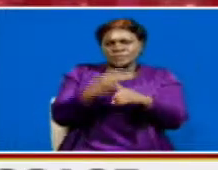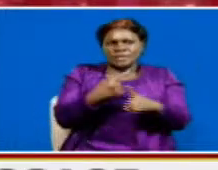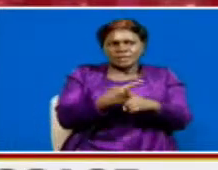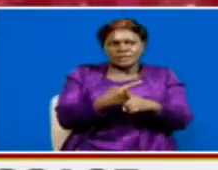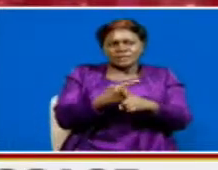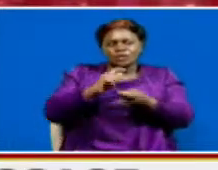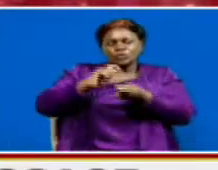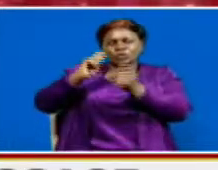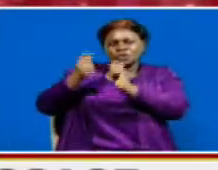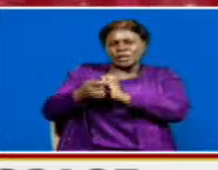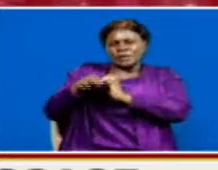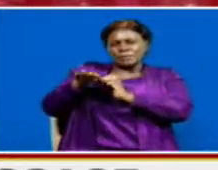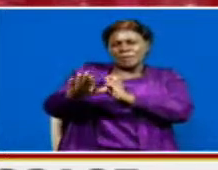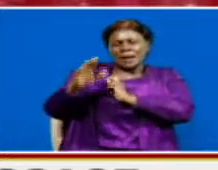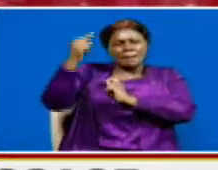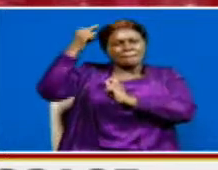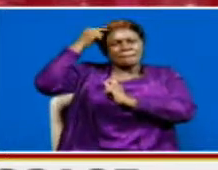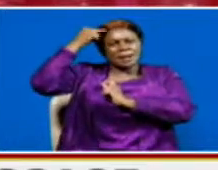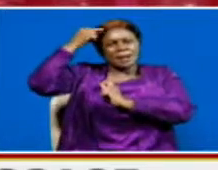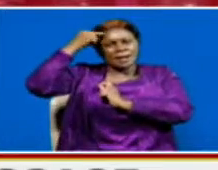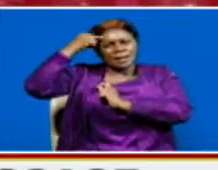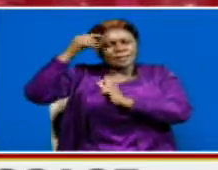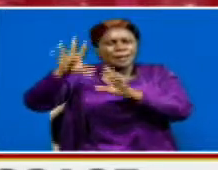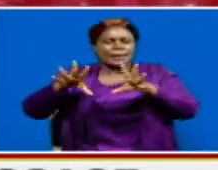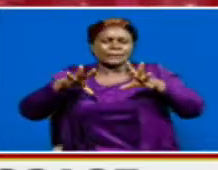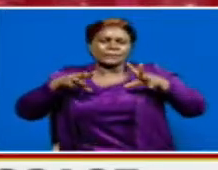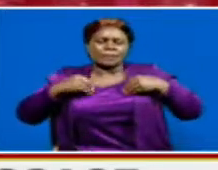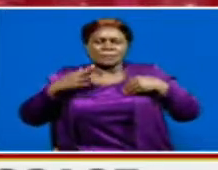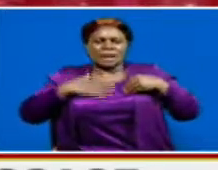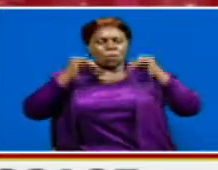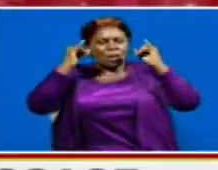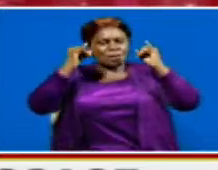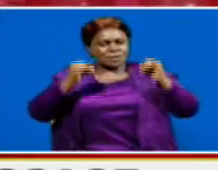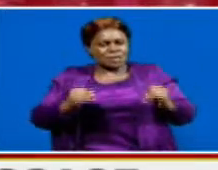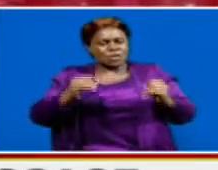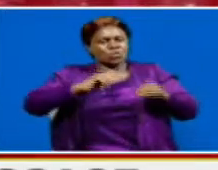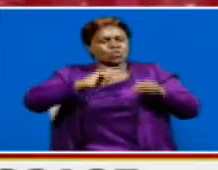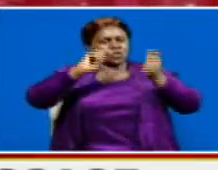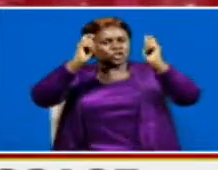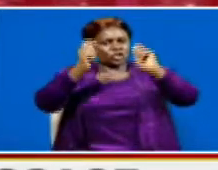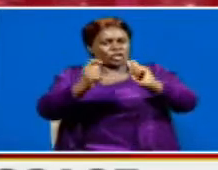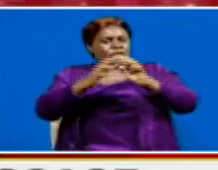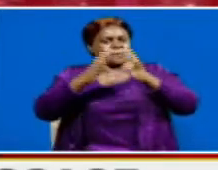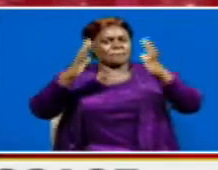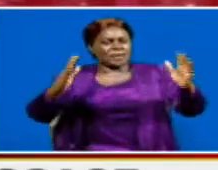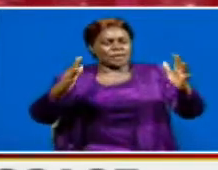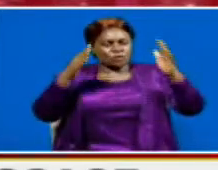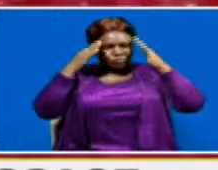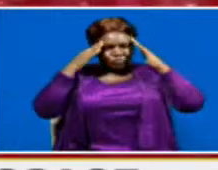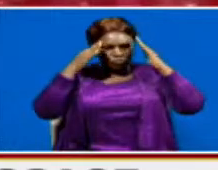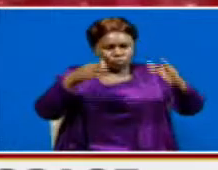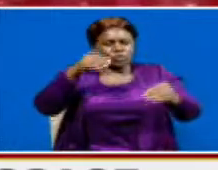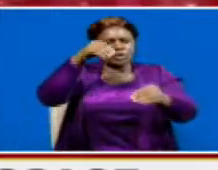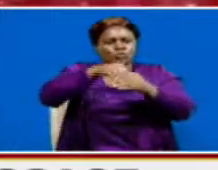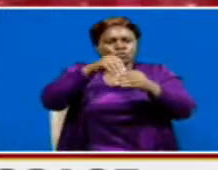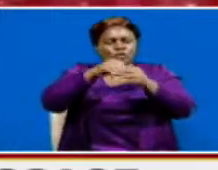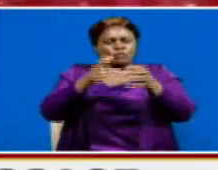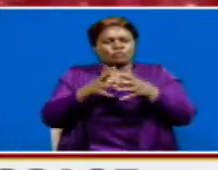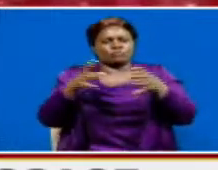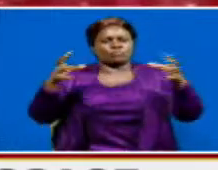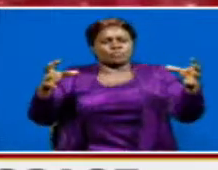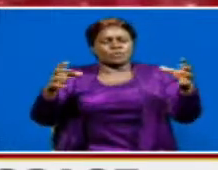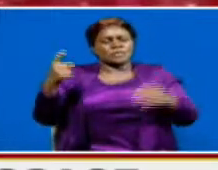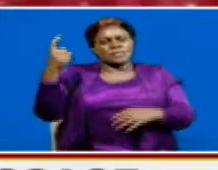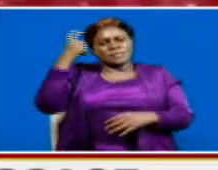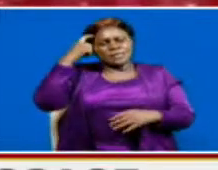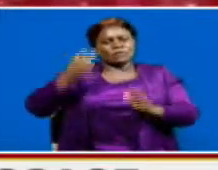to change their perspective and embrace our new paradigm shift to pursue inclusive growth with a